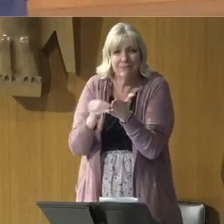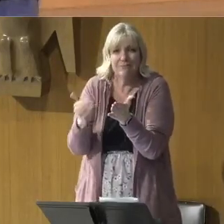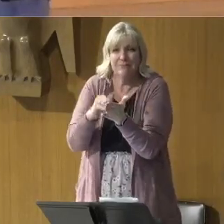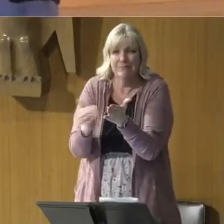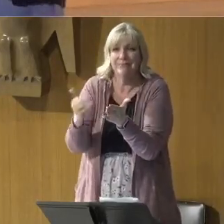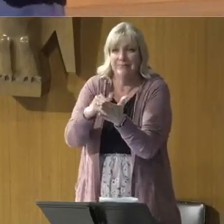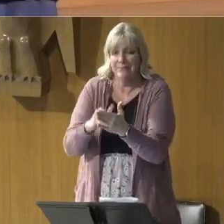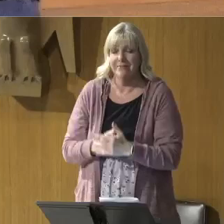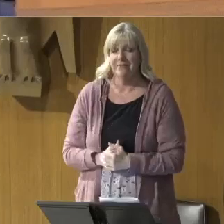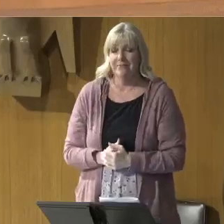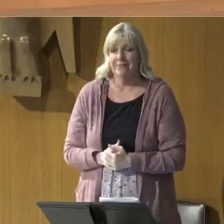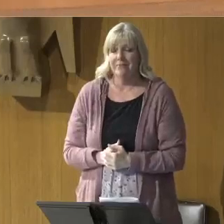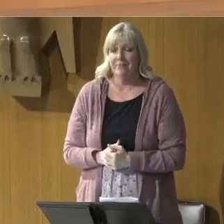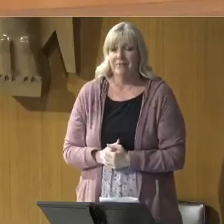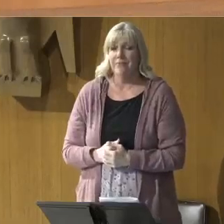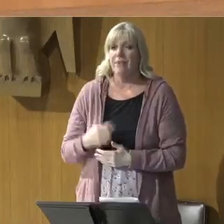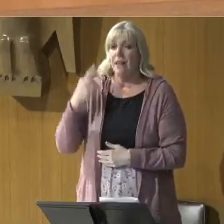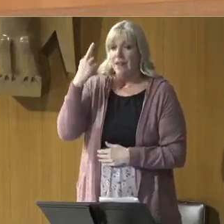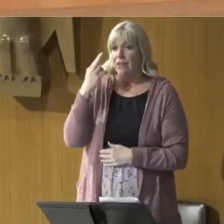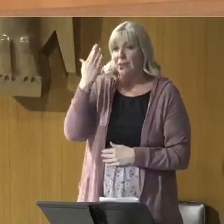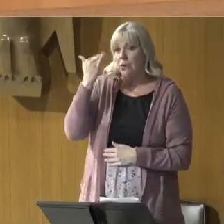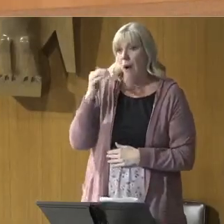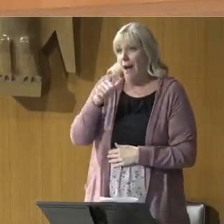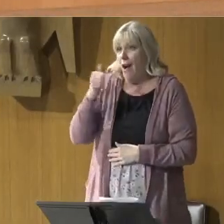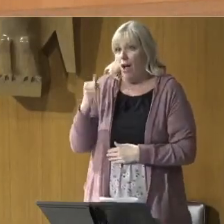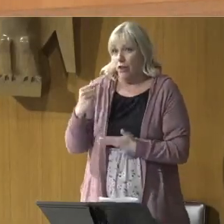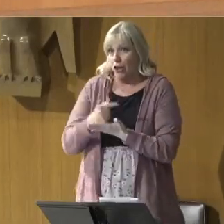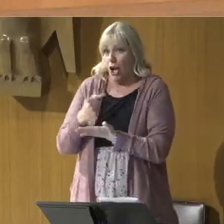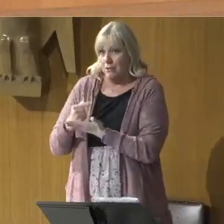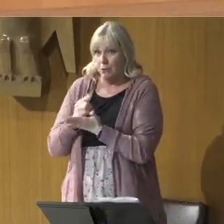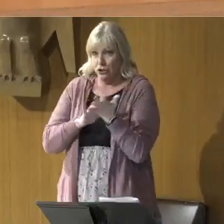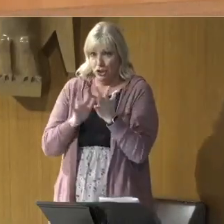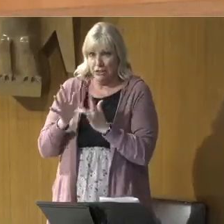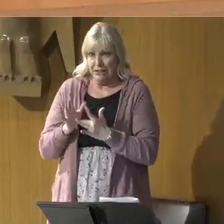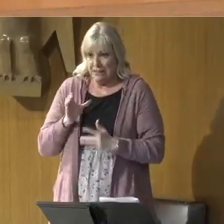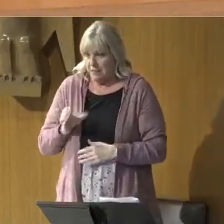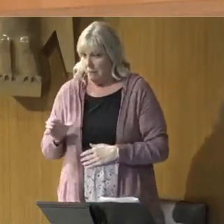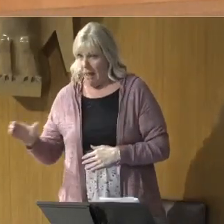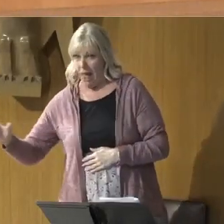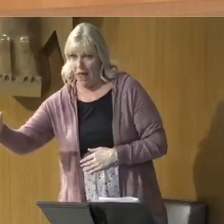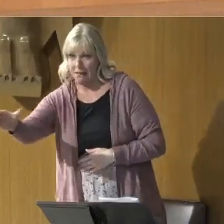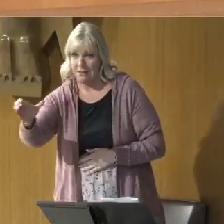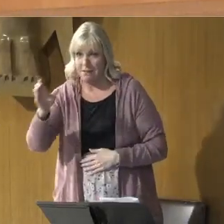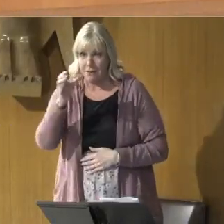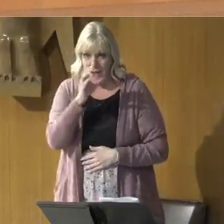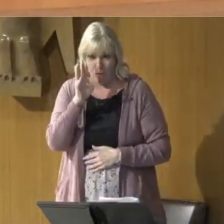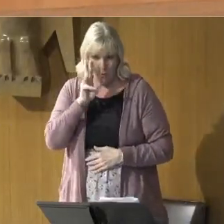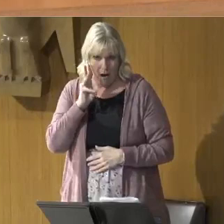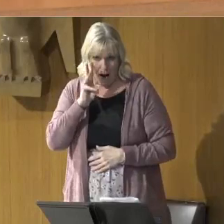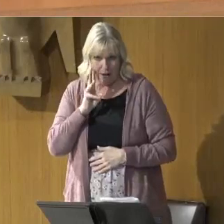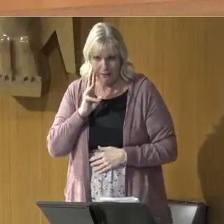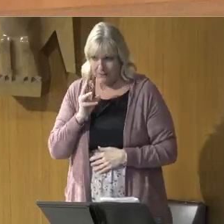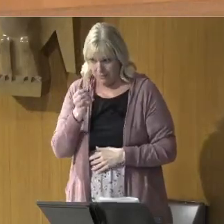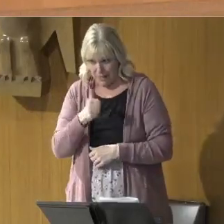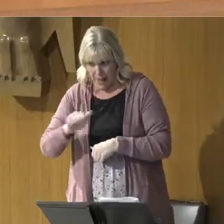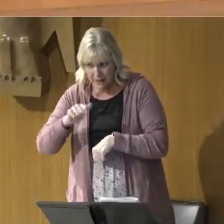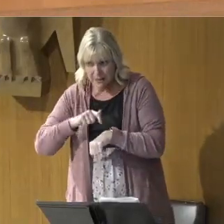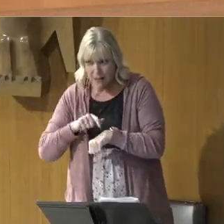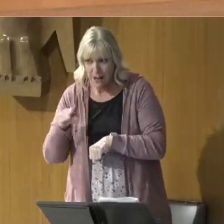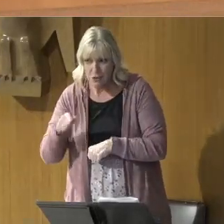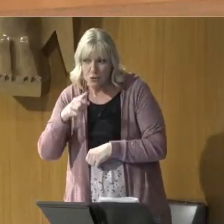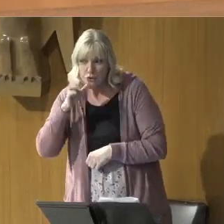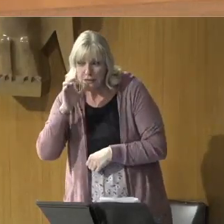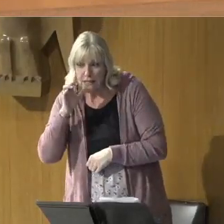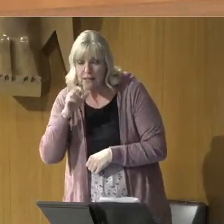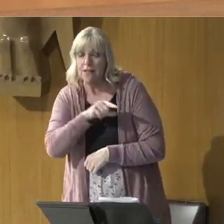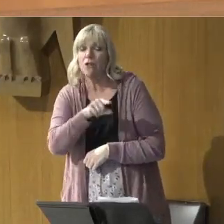Which is why in the other Gospels when Jesus passes the cup around, He tells them, anytime you drink of this cup, do so